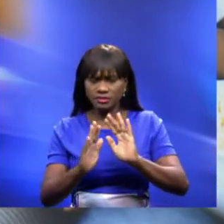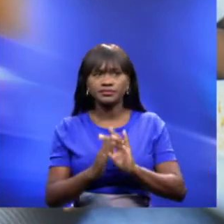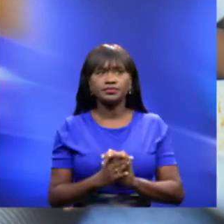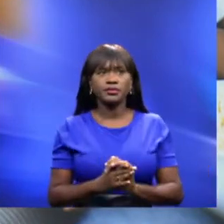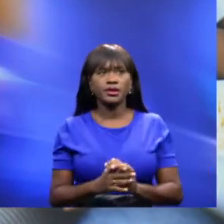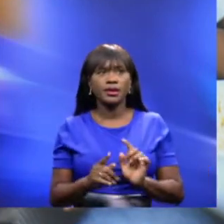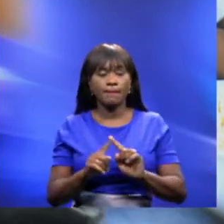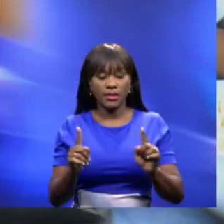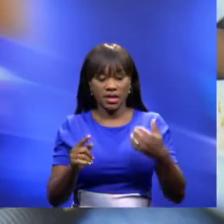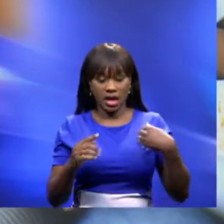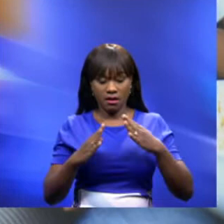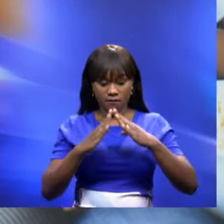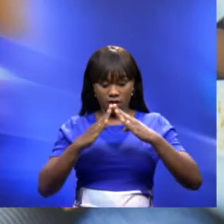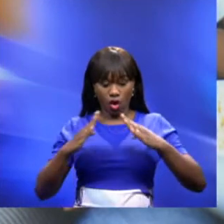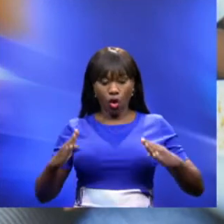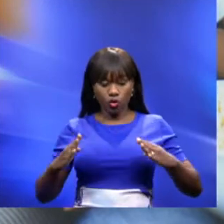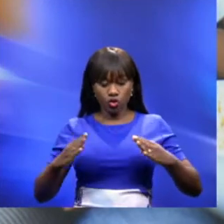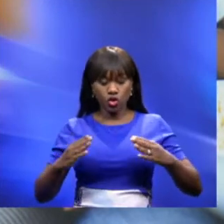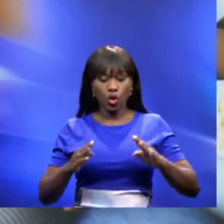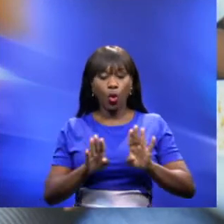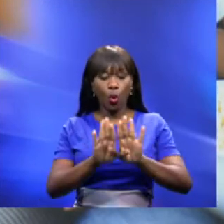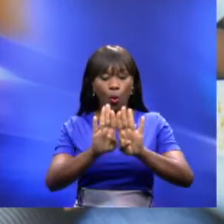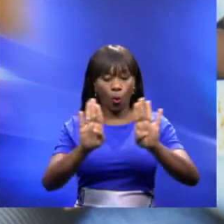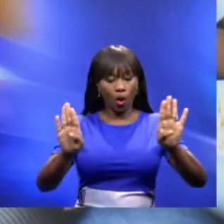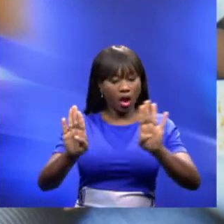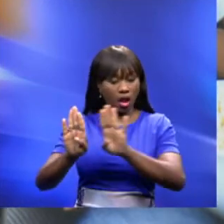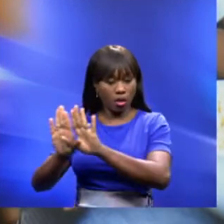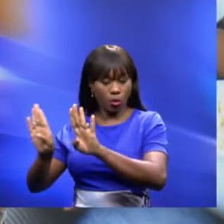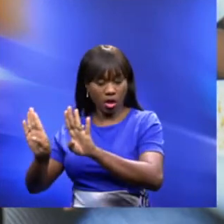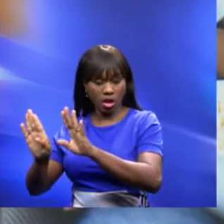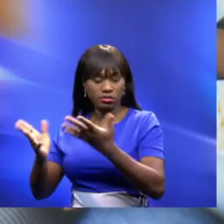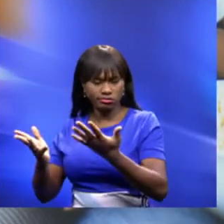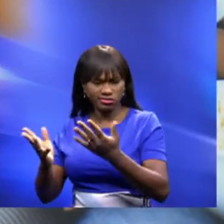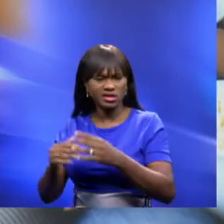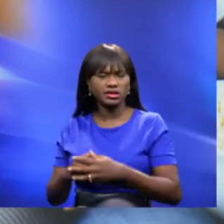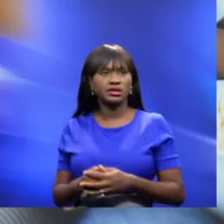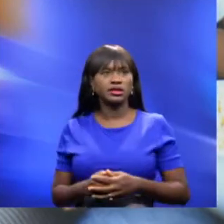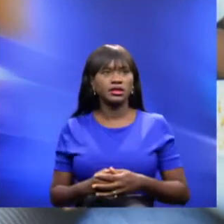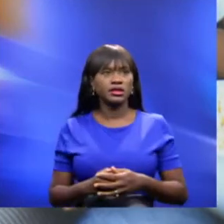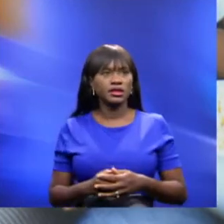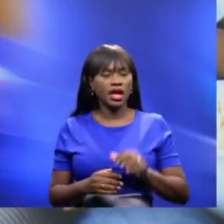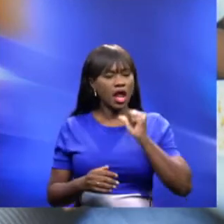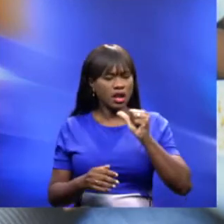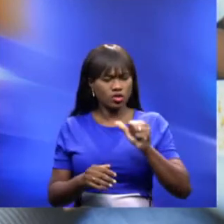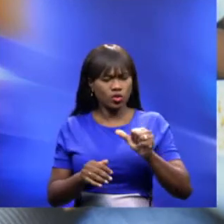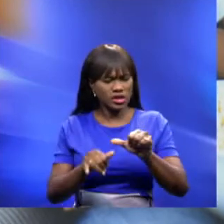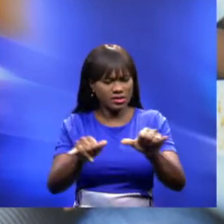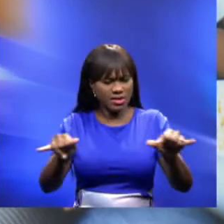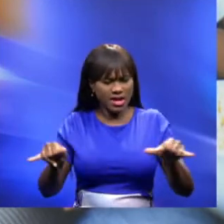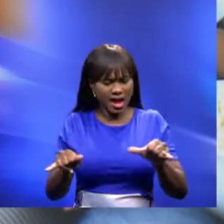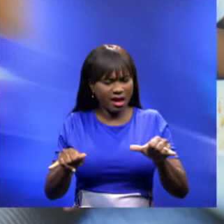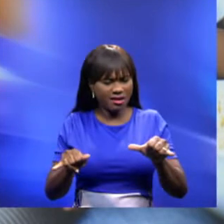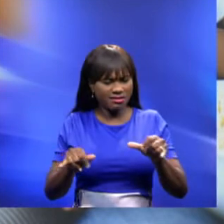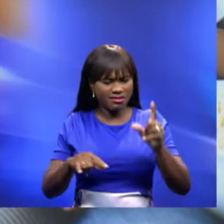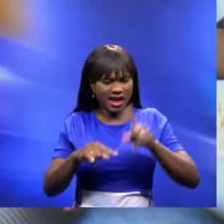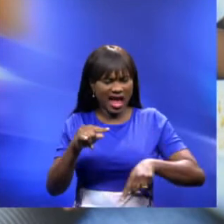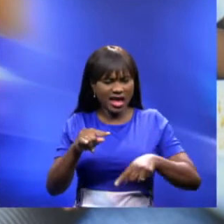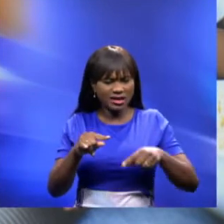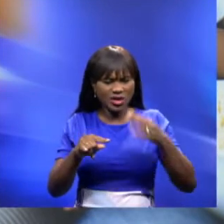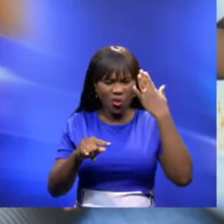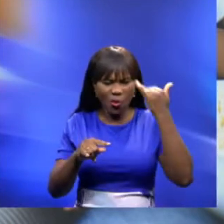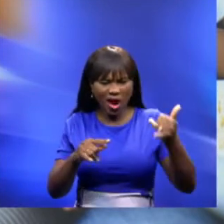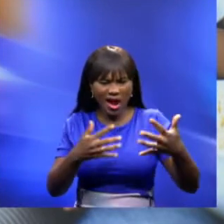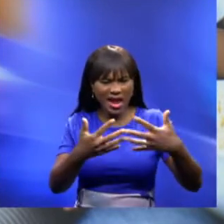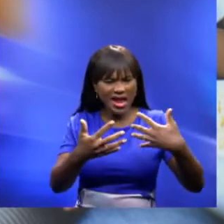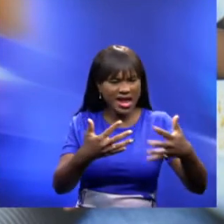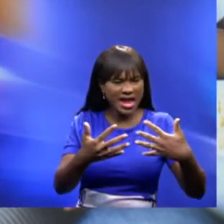but you have your house, wall and so on. And I don't really want people to come in my yard, but if you come in my yard, it's not as